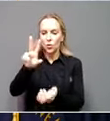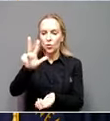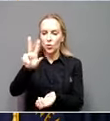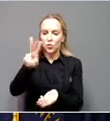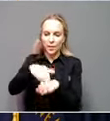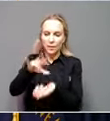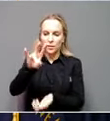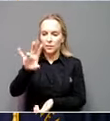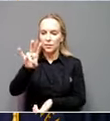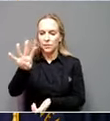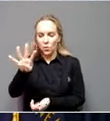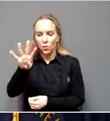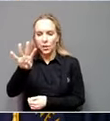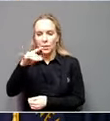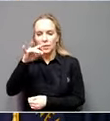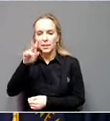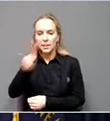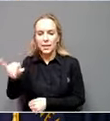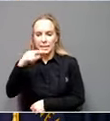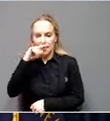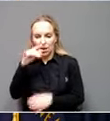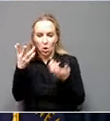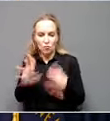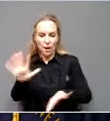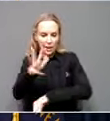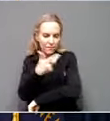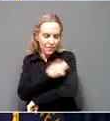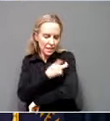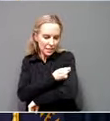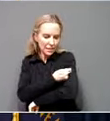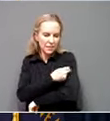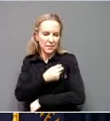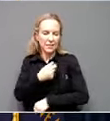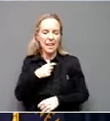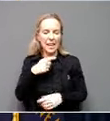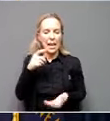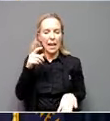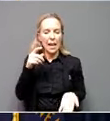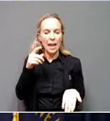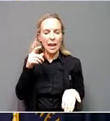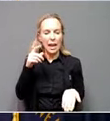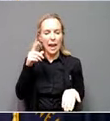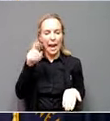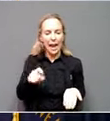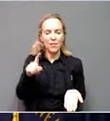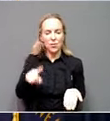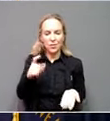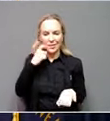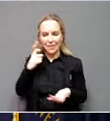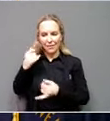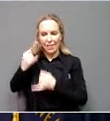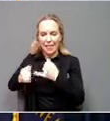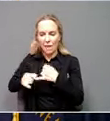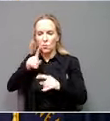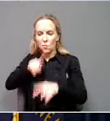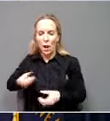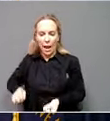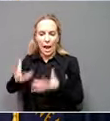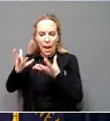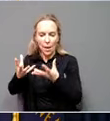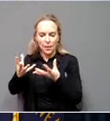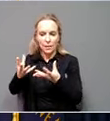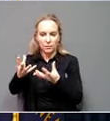Kentucky kids in that area that have gotten vaccinated. I would need to get the Delta from the last report to tell you how many we got over the